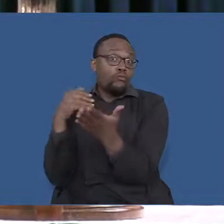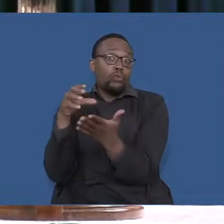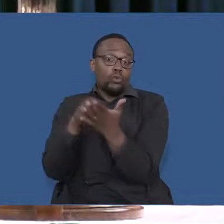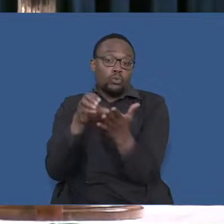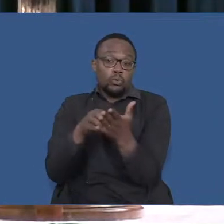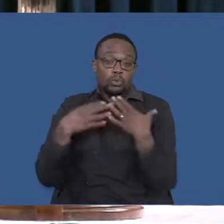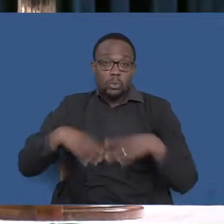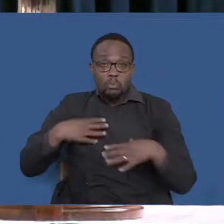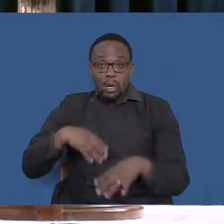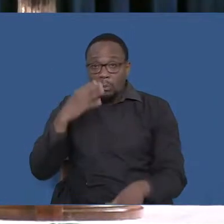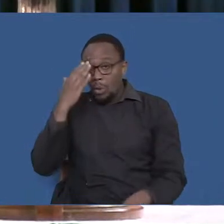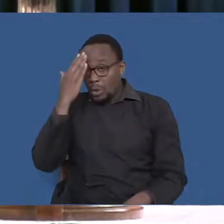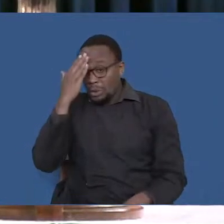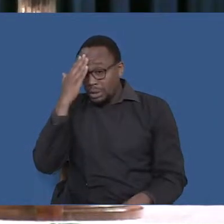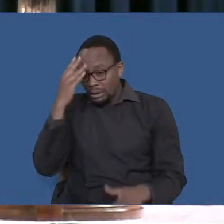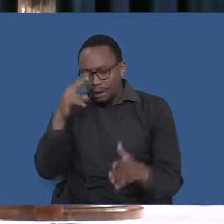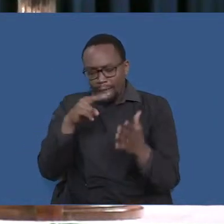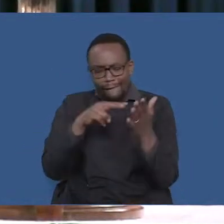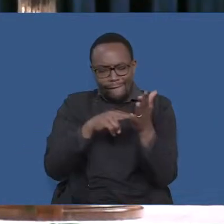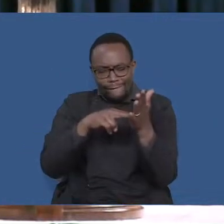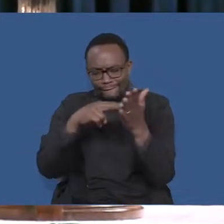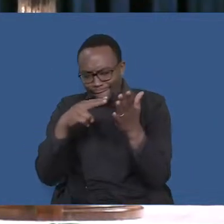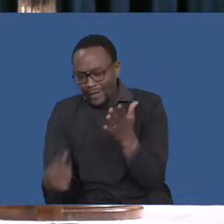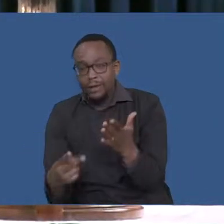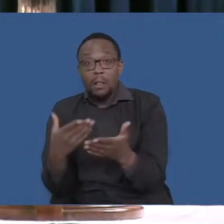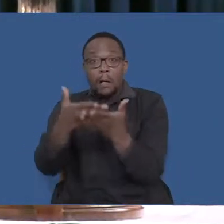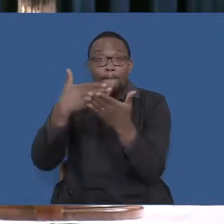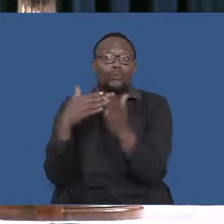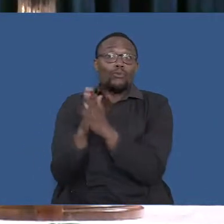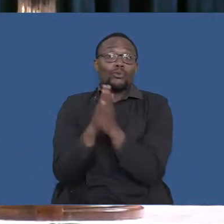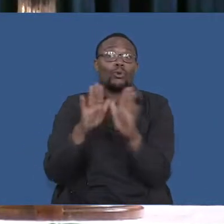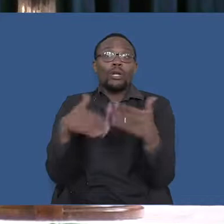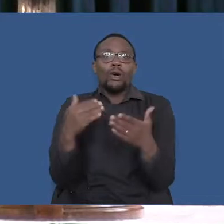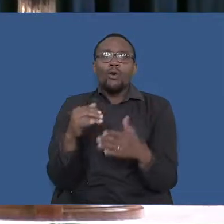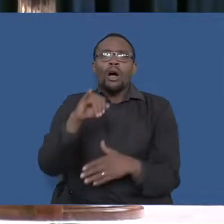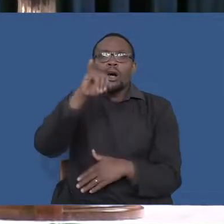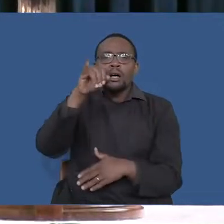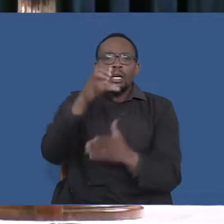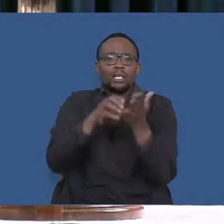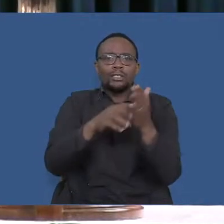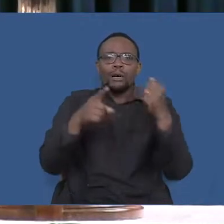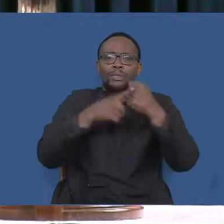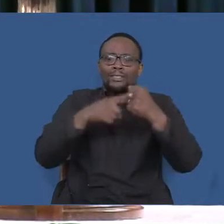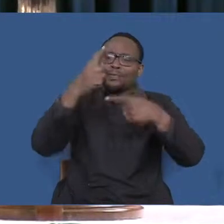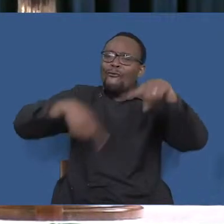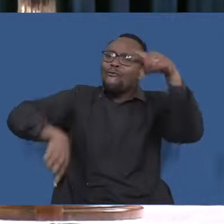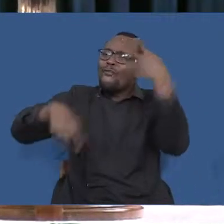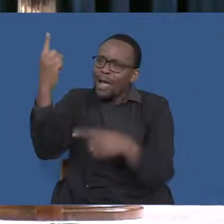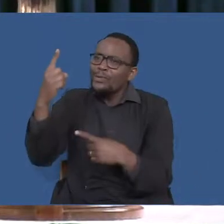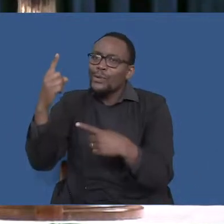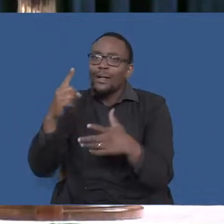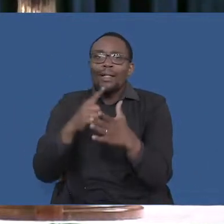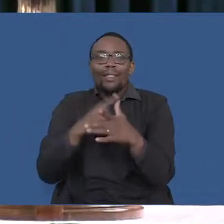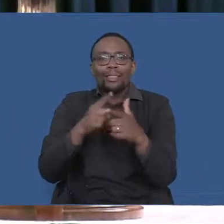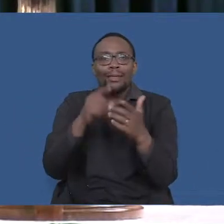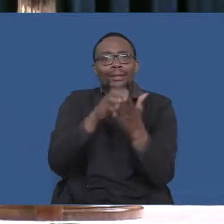the Israelites have been defeated in battle. Remember the context, how it has gone. Jericho in chapter 6, victory. Ai